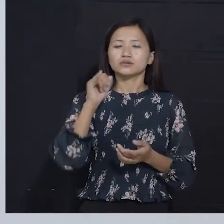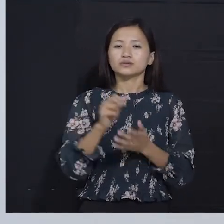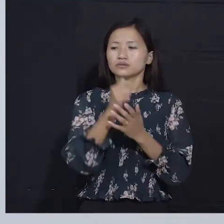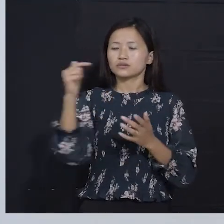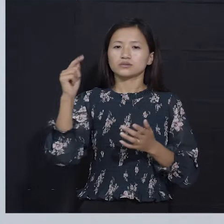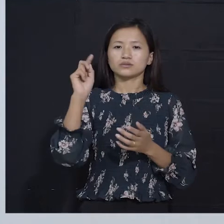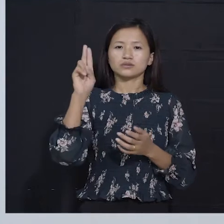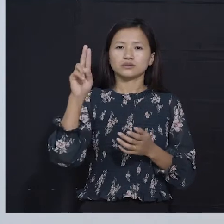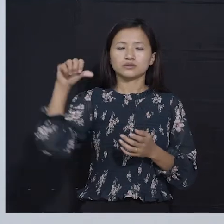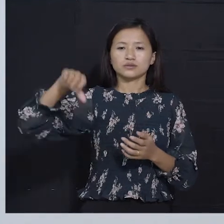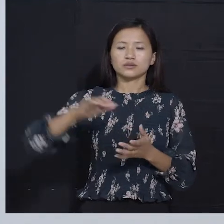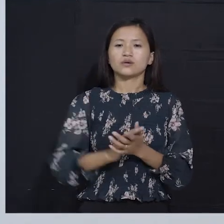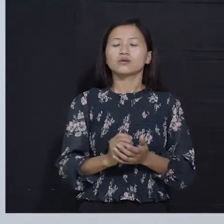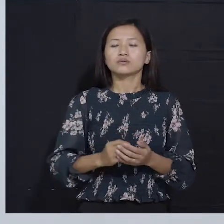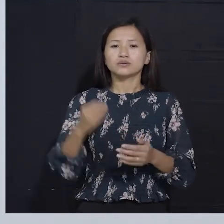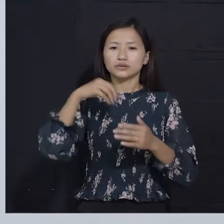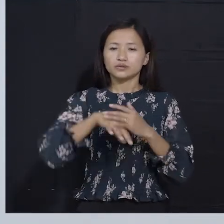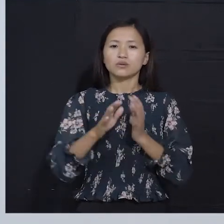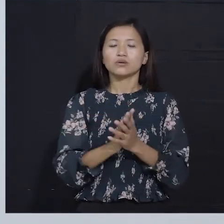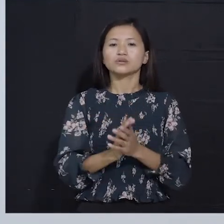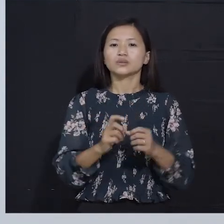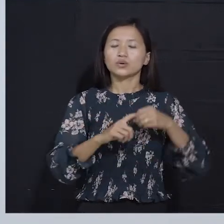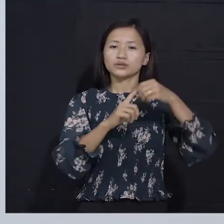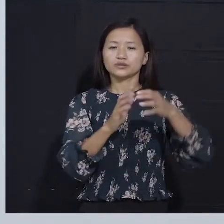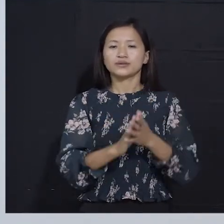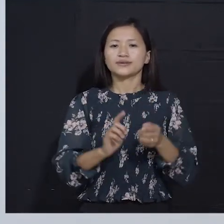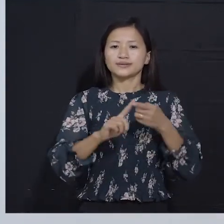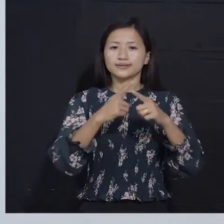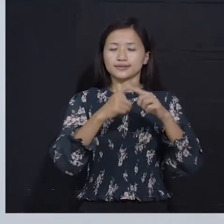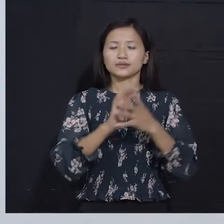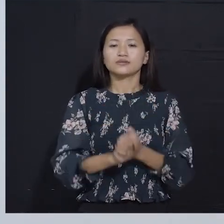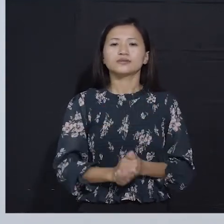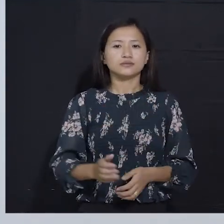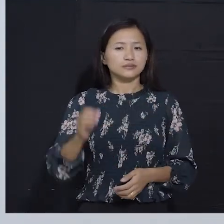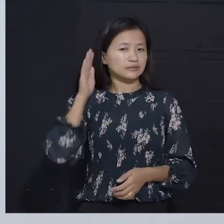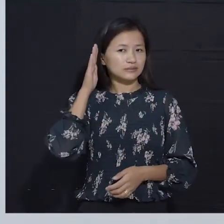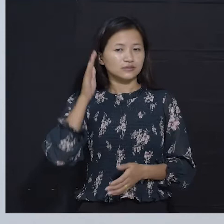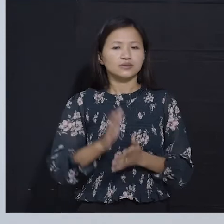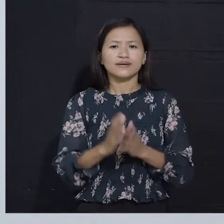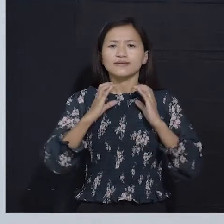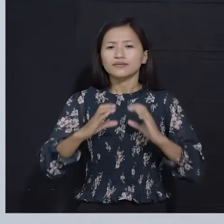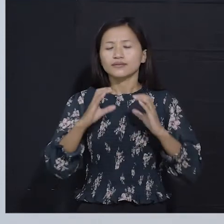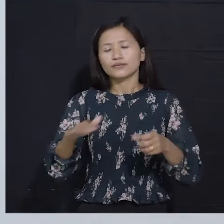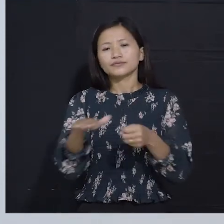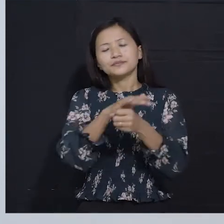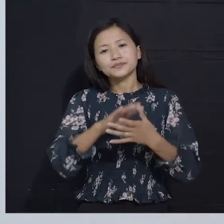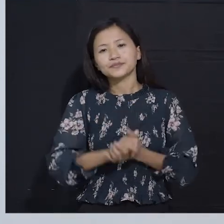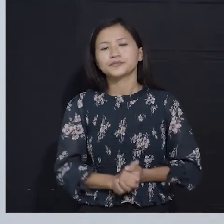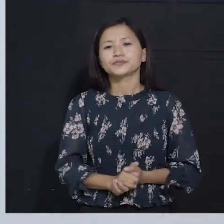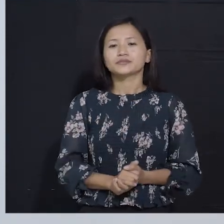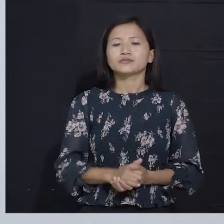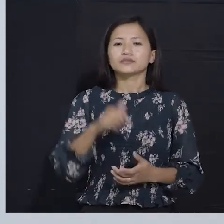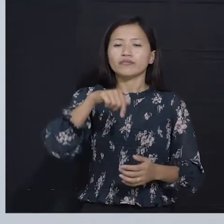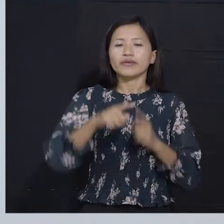29, including all the questions that you will find, all the exercises, okay? Listen carefully, and even as you listen